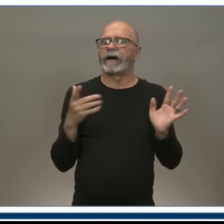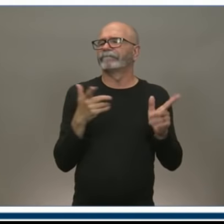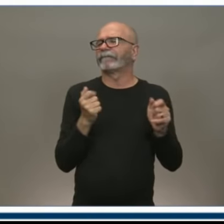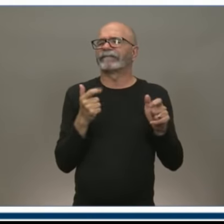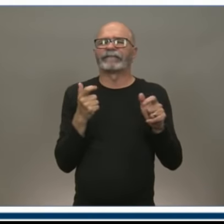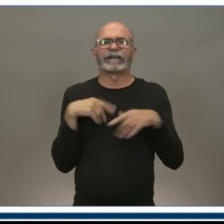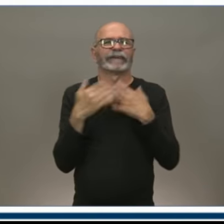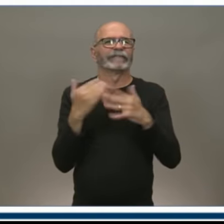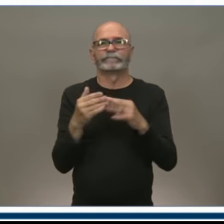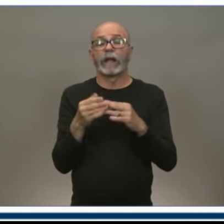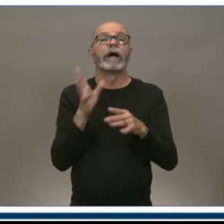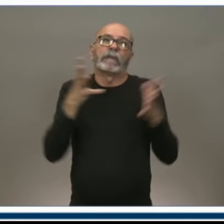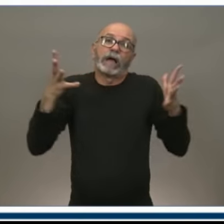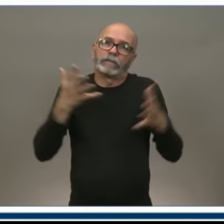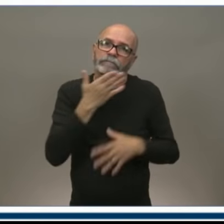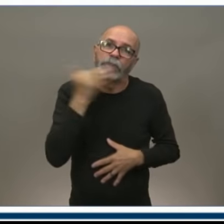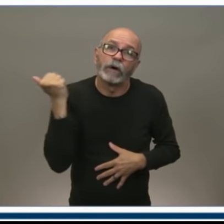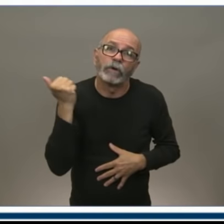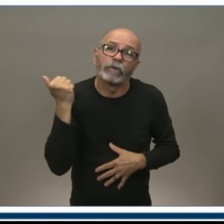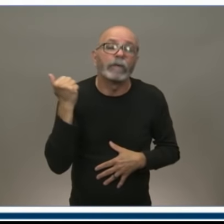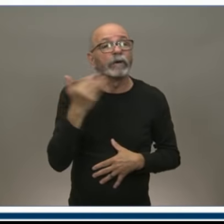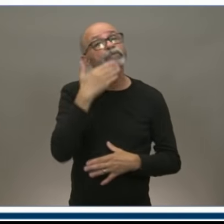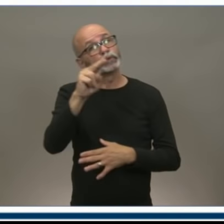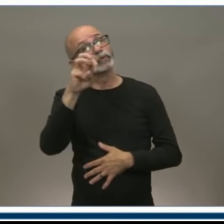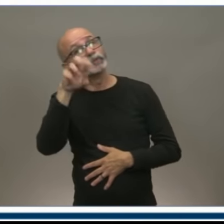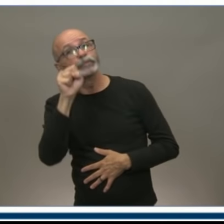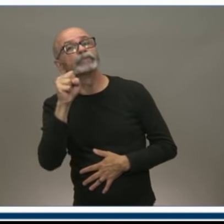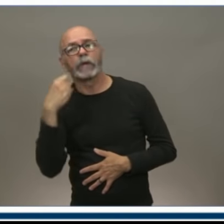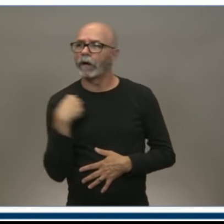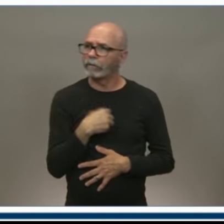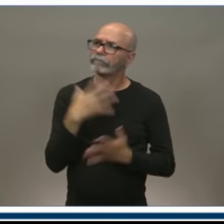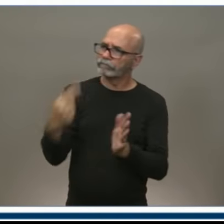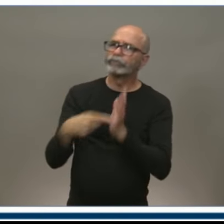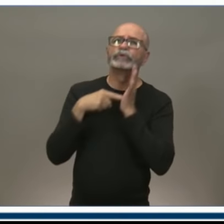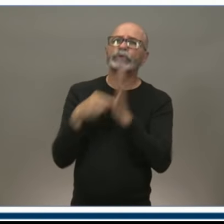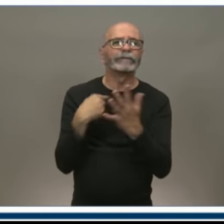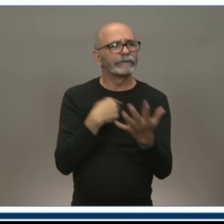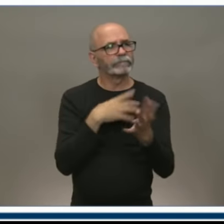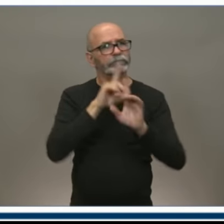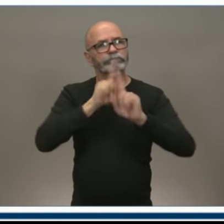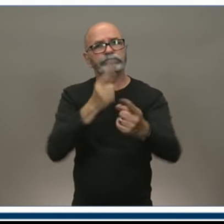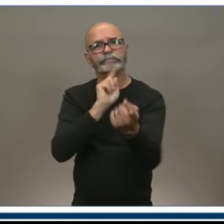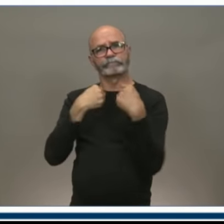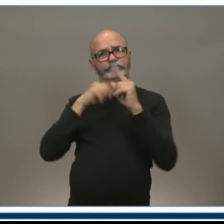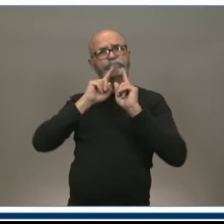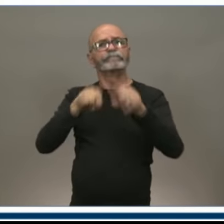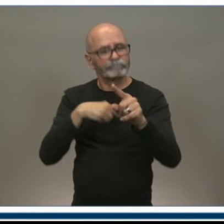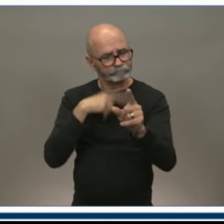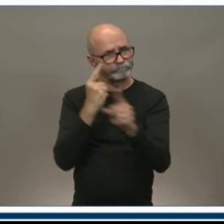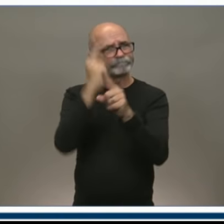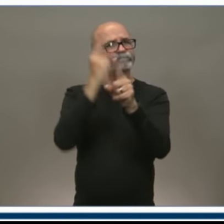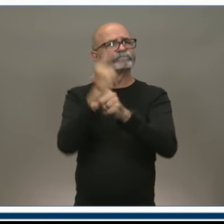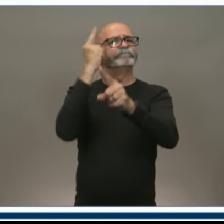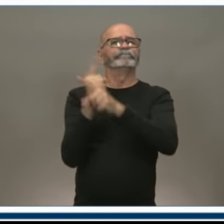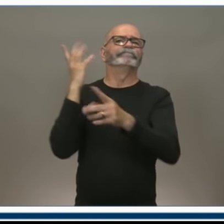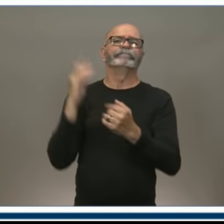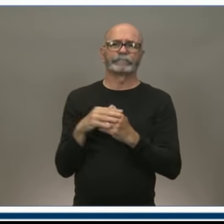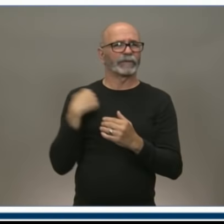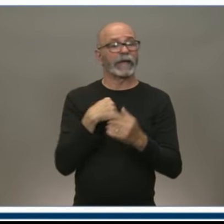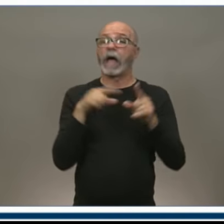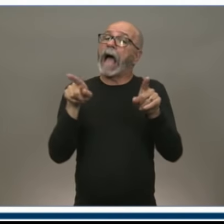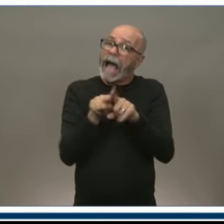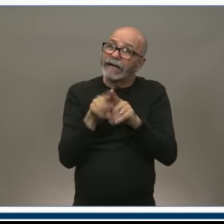to me is a really good news and shows how we're responsive and we're investing in the right places for our ongoing COVID